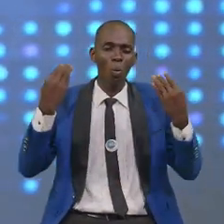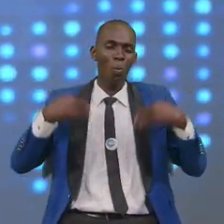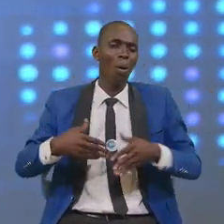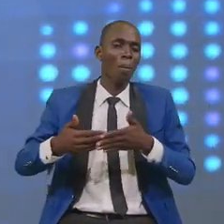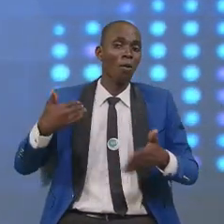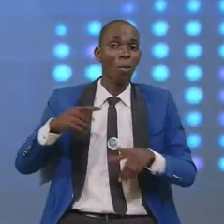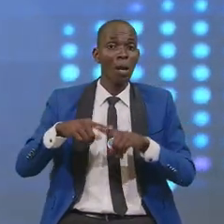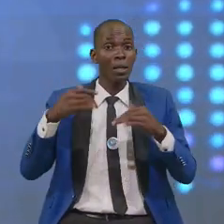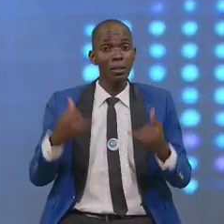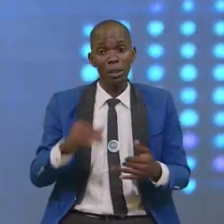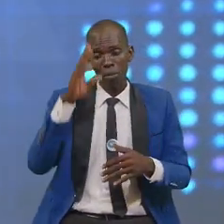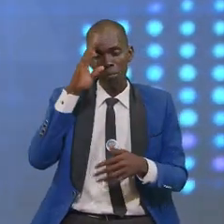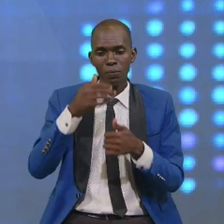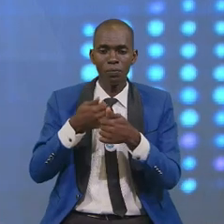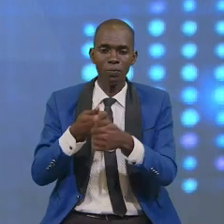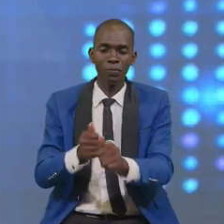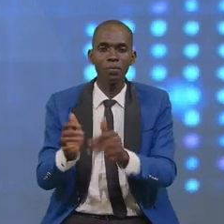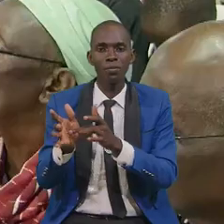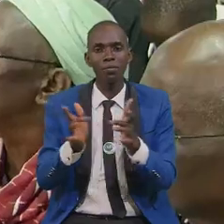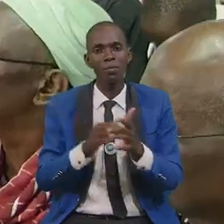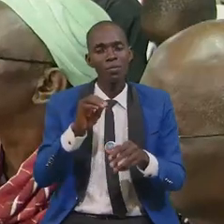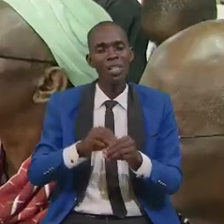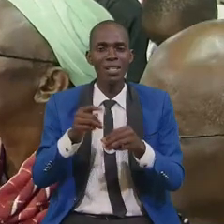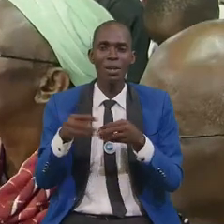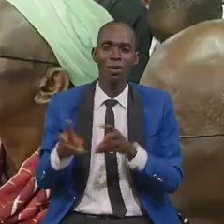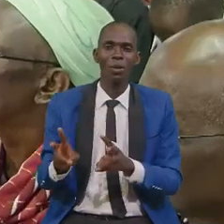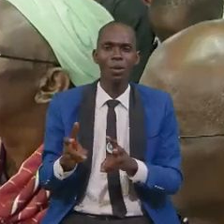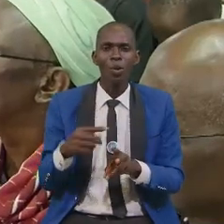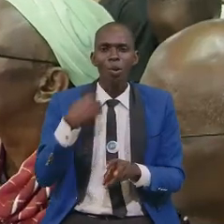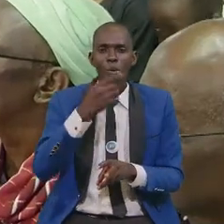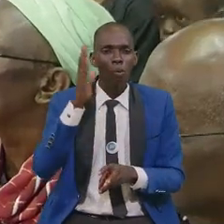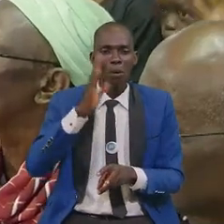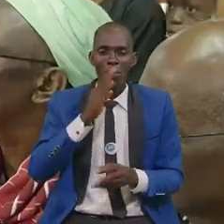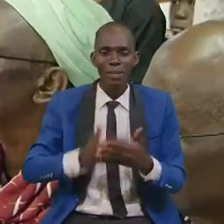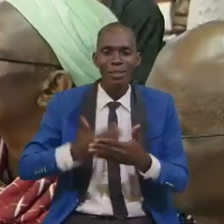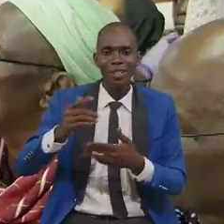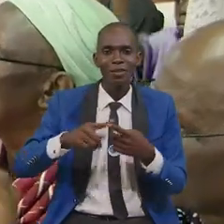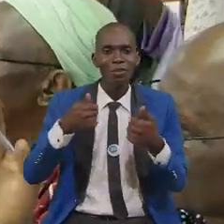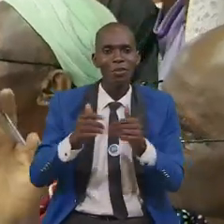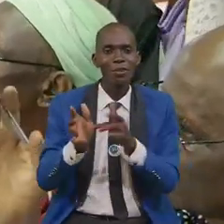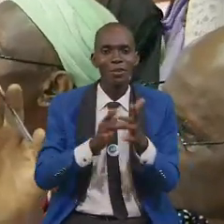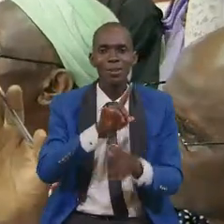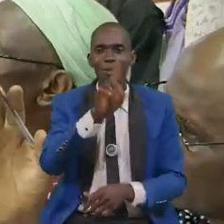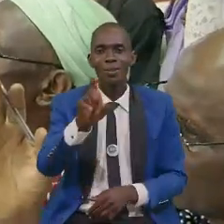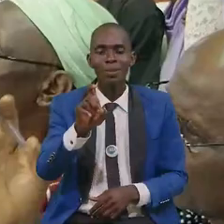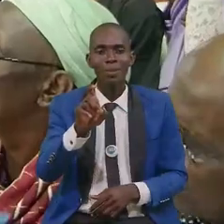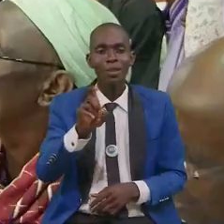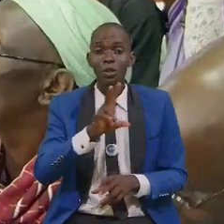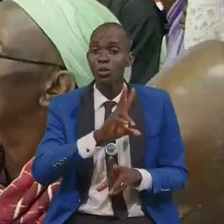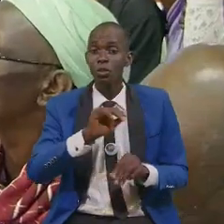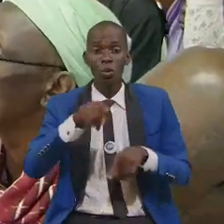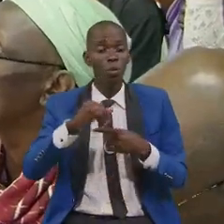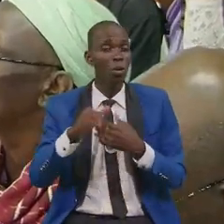followed Jesus in the way. Who will be the next to follow Jesus? No turning back,